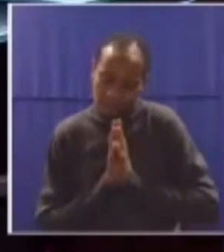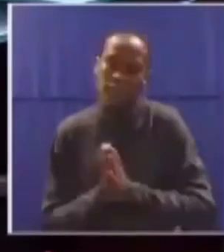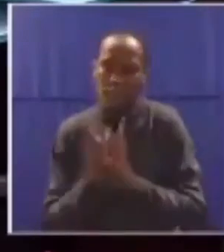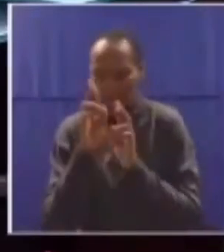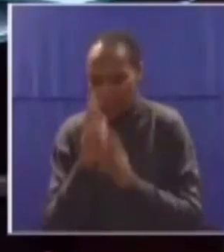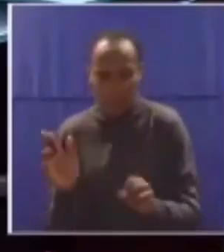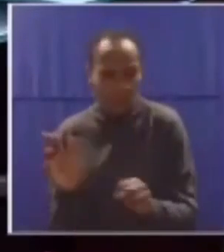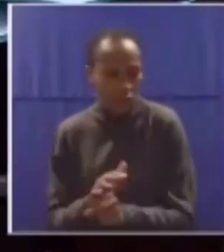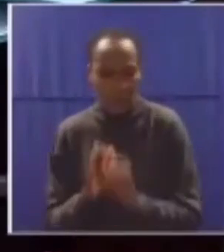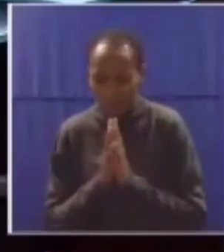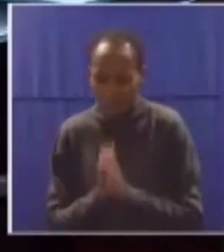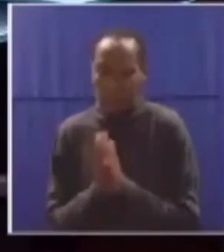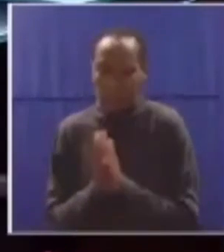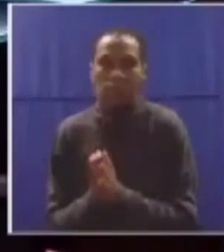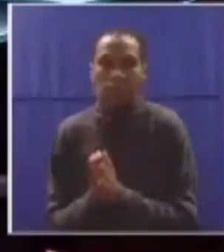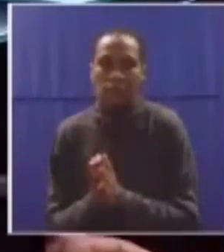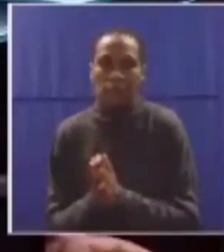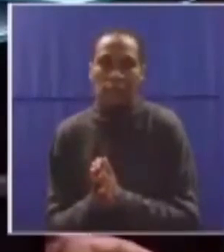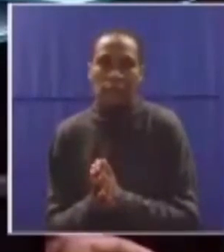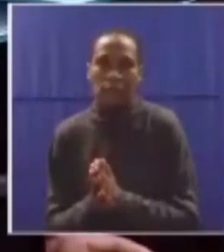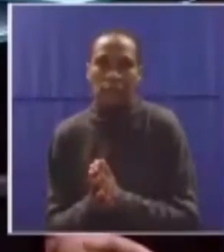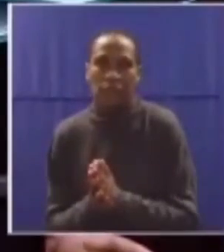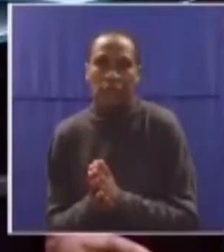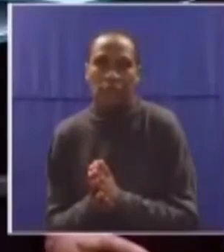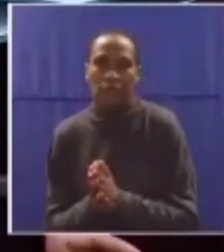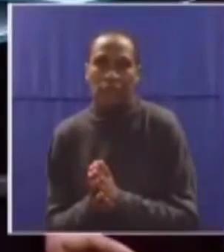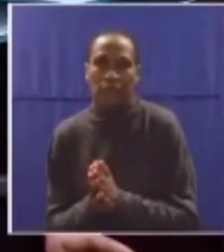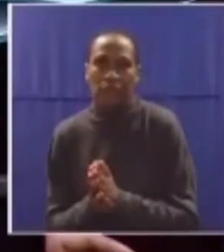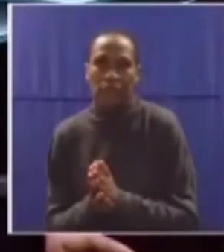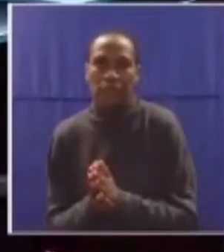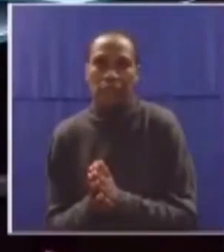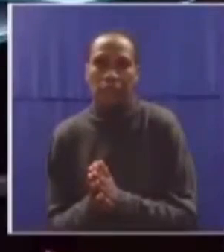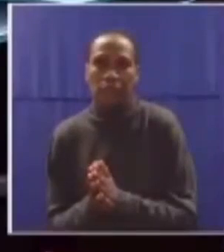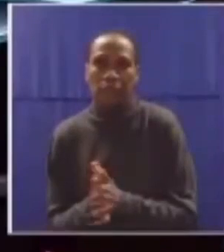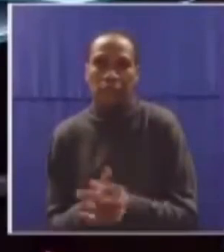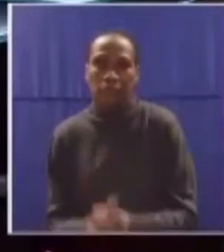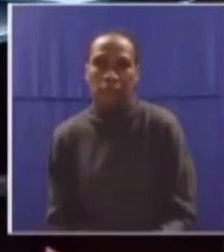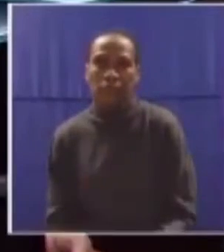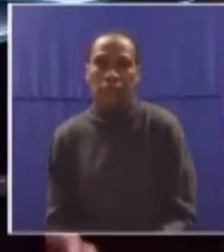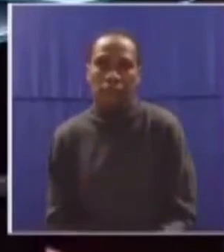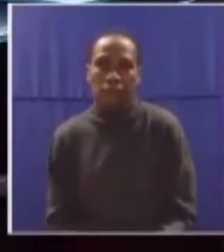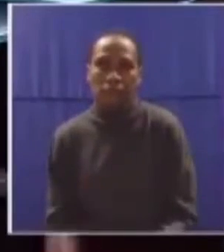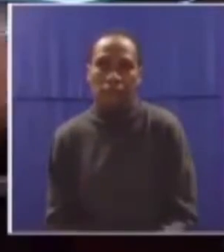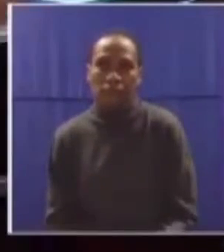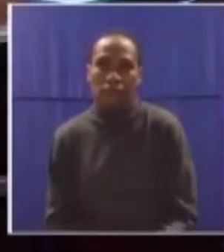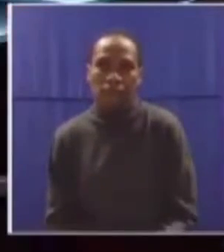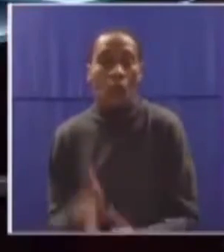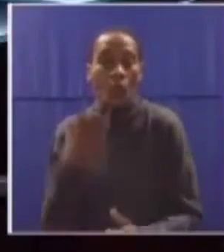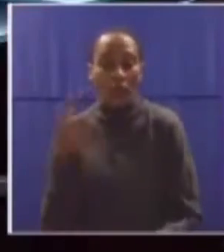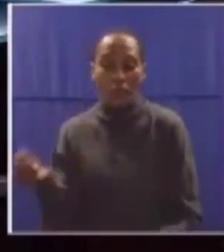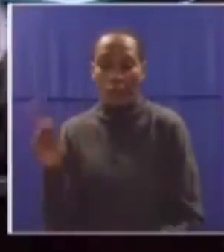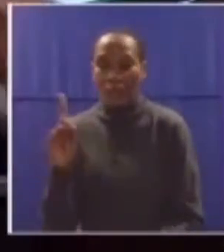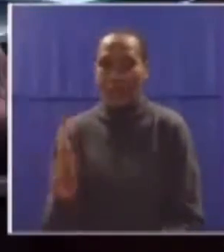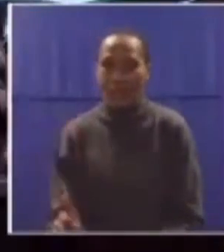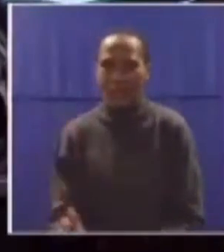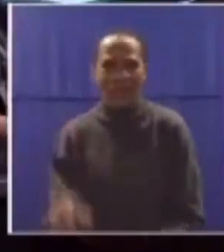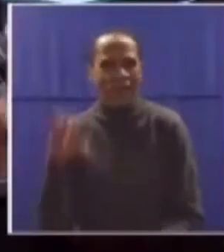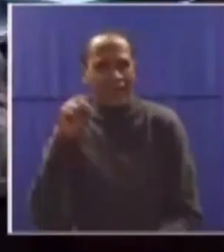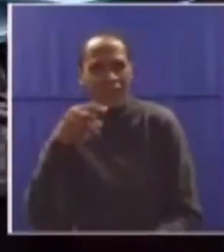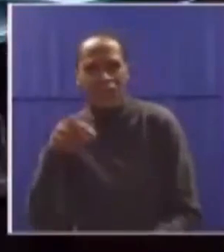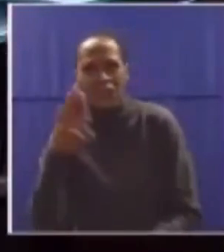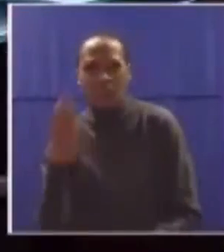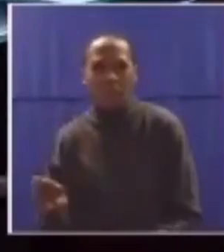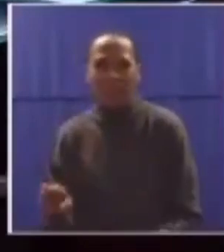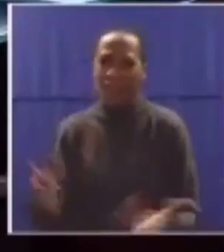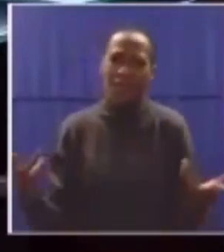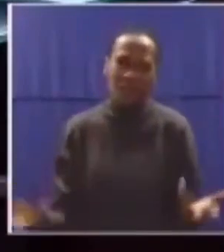respect that, and I'm not saying people should not do it in a member because that when you come here, it's governing bodies and other